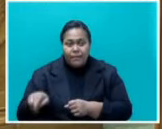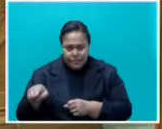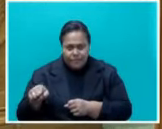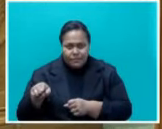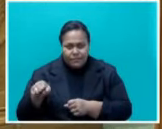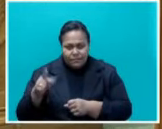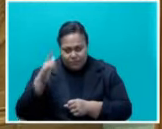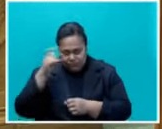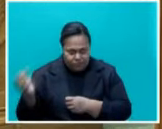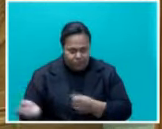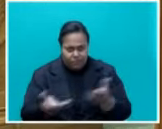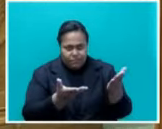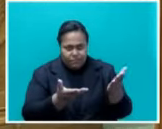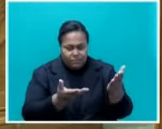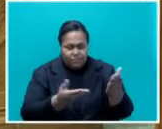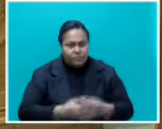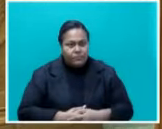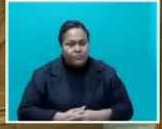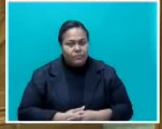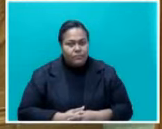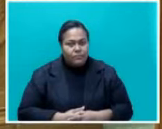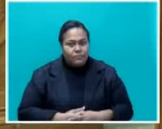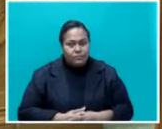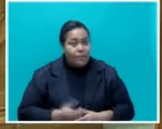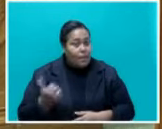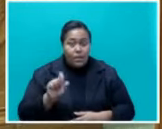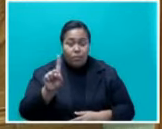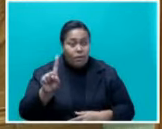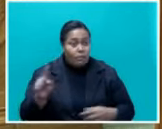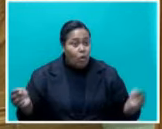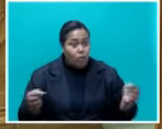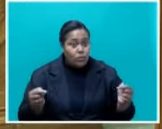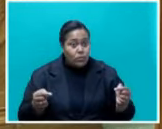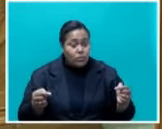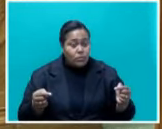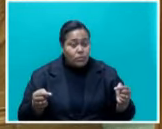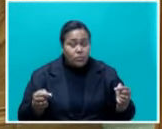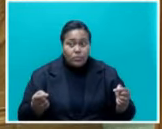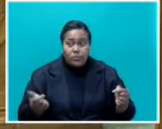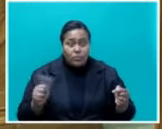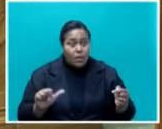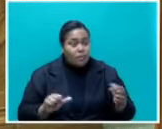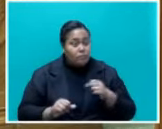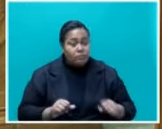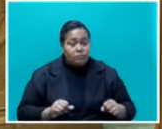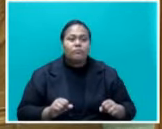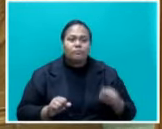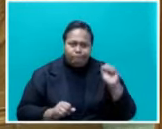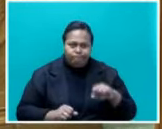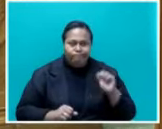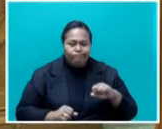motion. Does any member oppose the motion? Yes. There